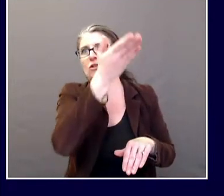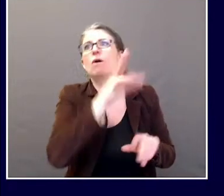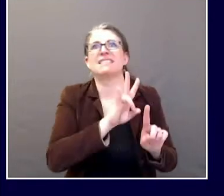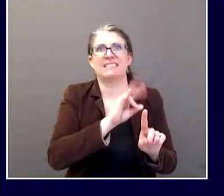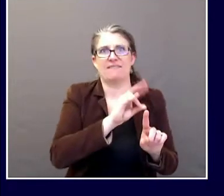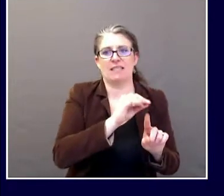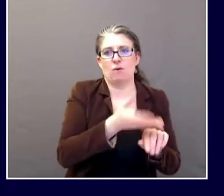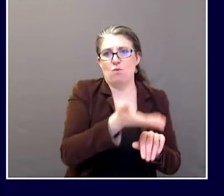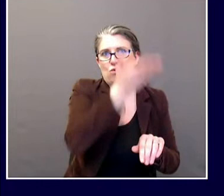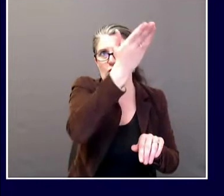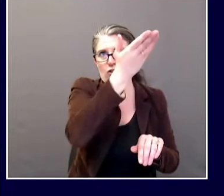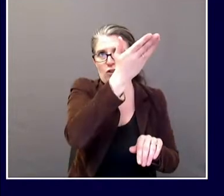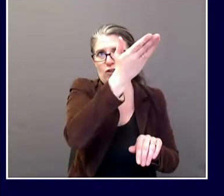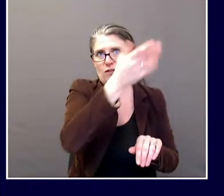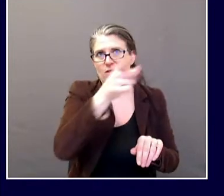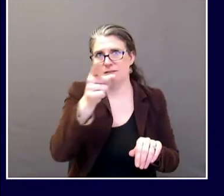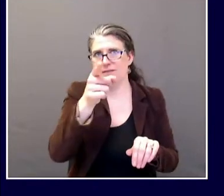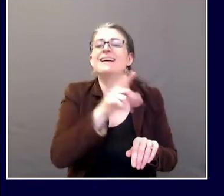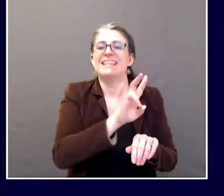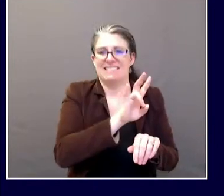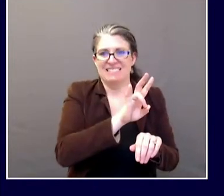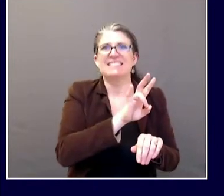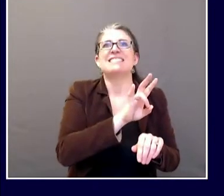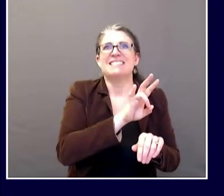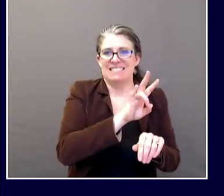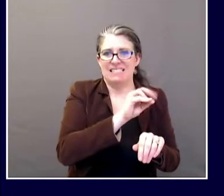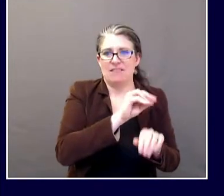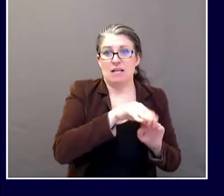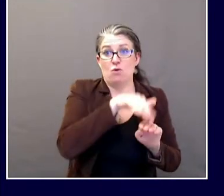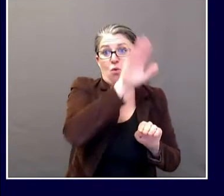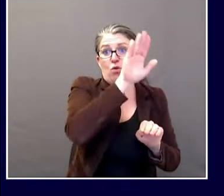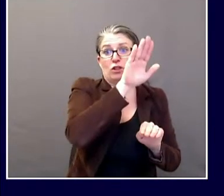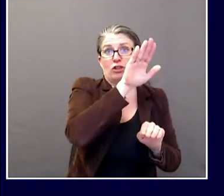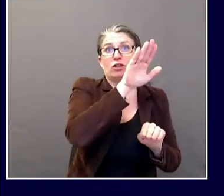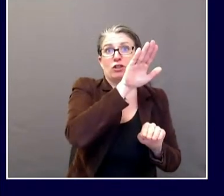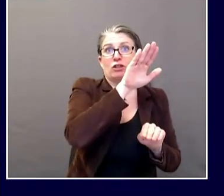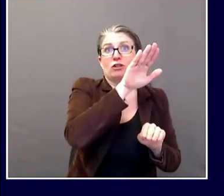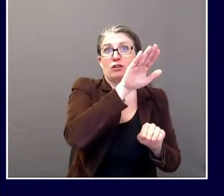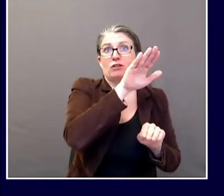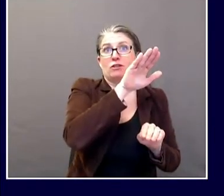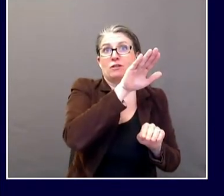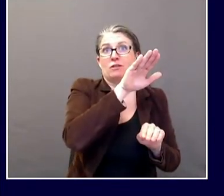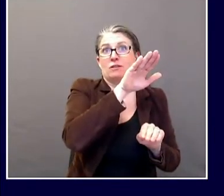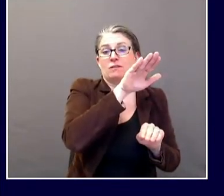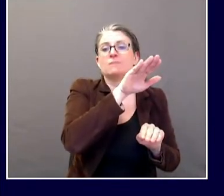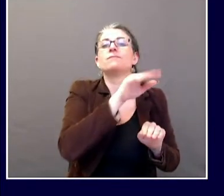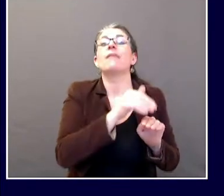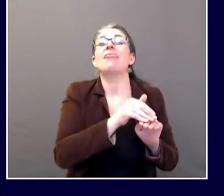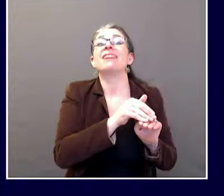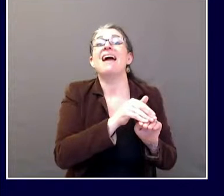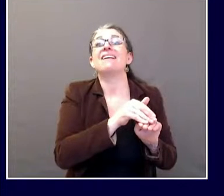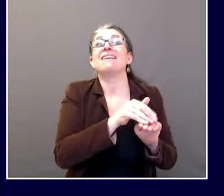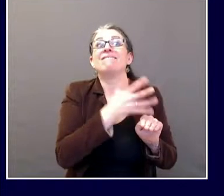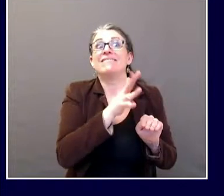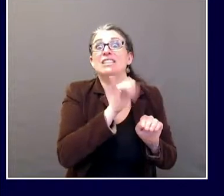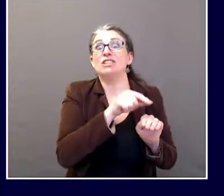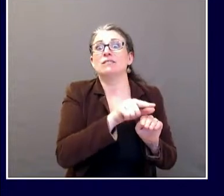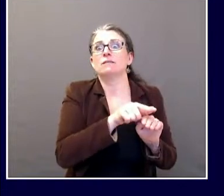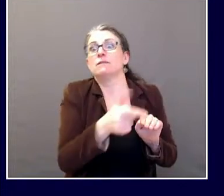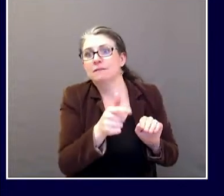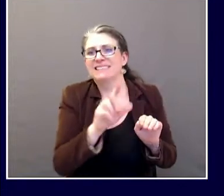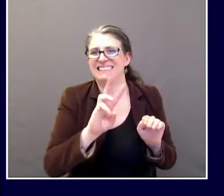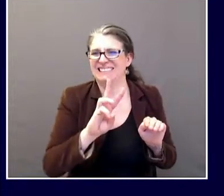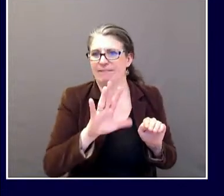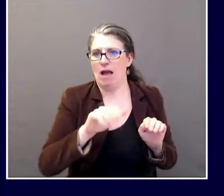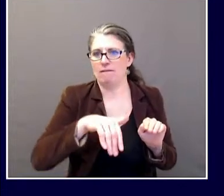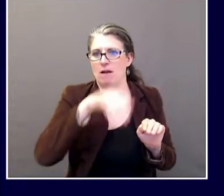and different types of chronic and serious medical conditions. And so for that reason, it may be some time, based on how much